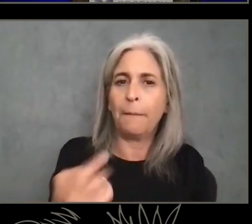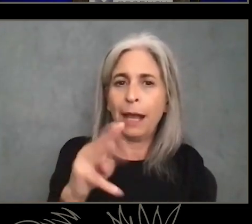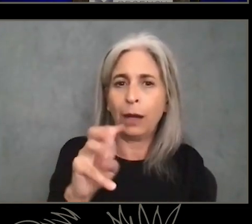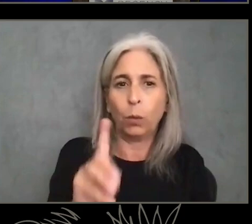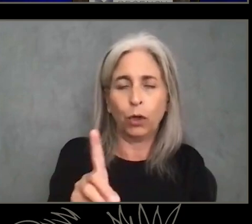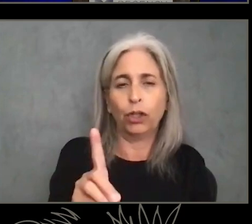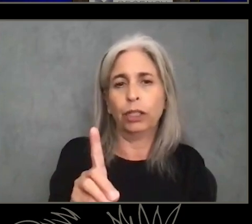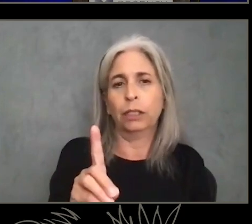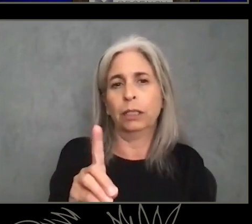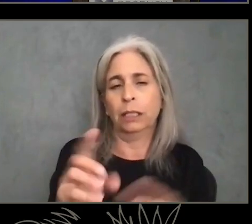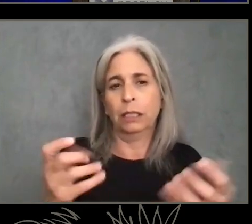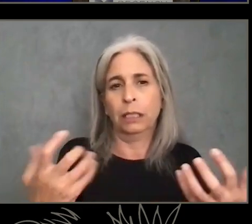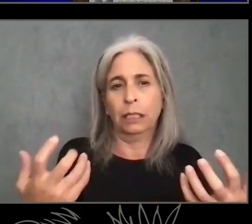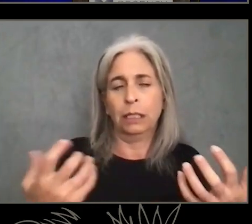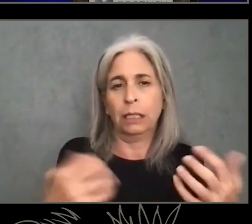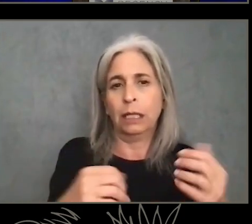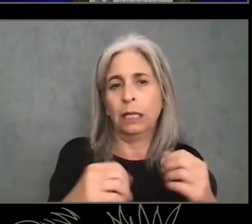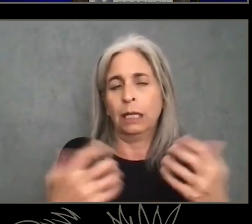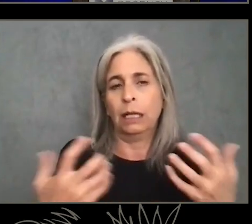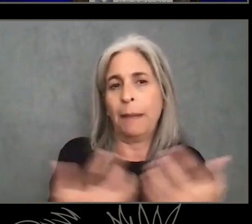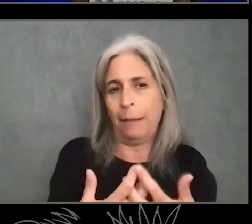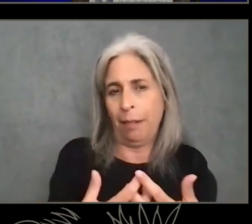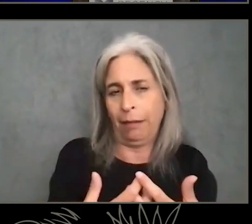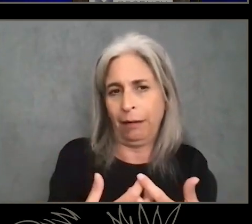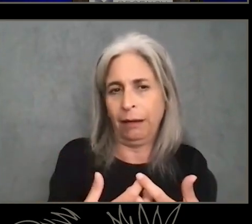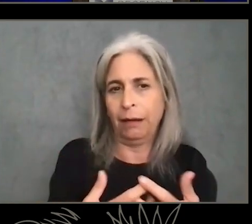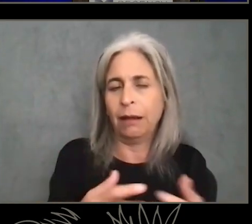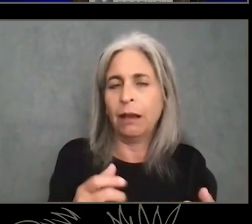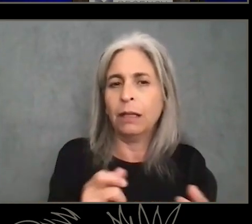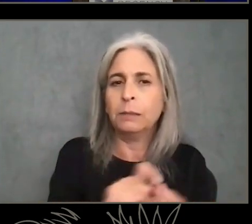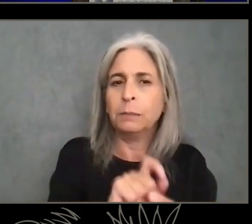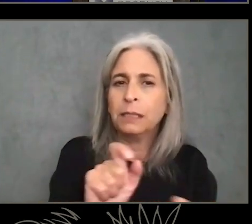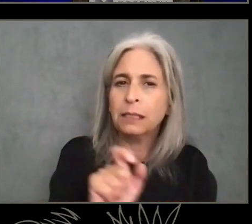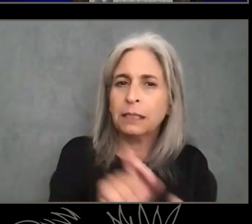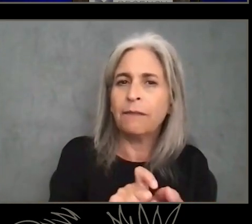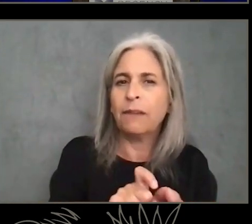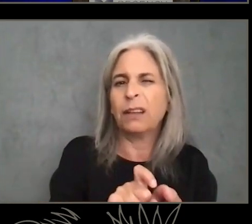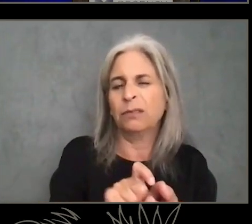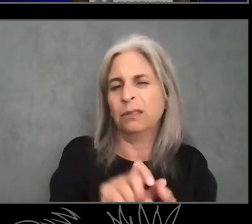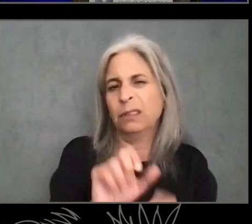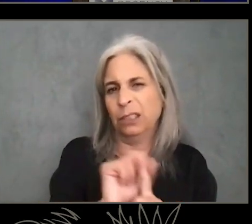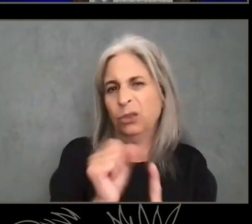you want to, like I said, only apply that in certain cases.